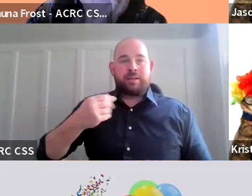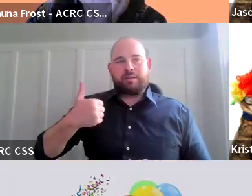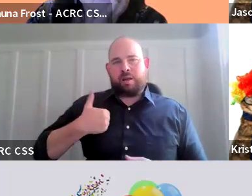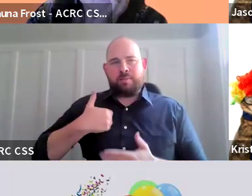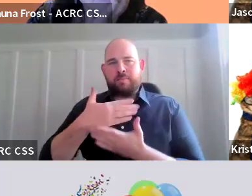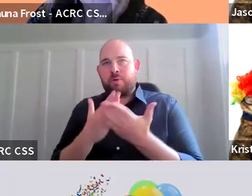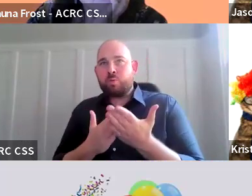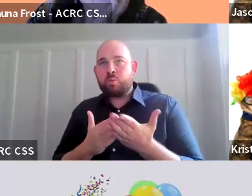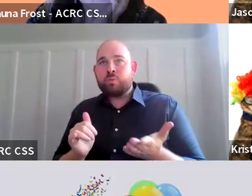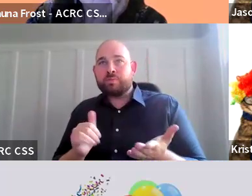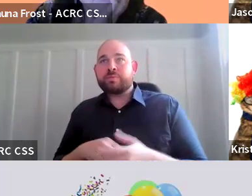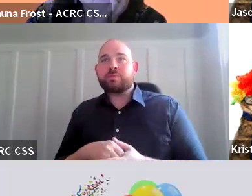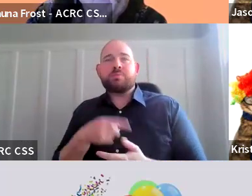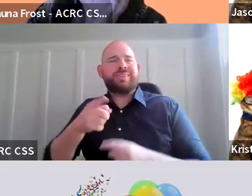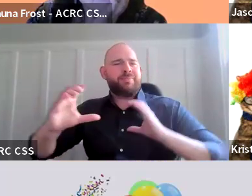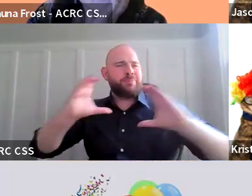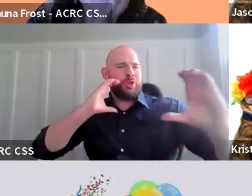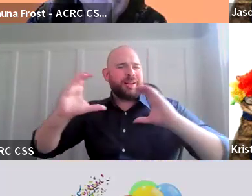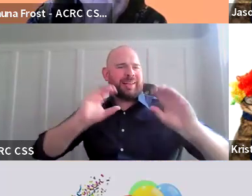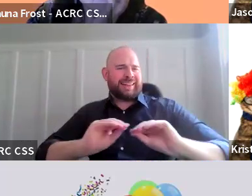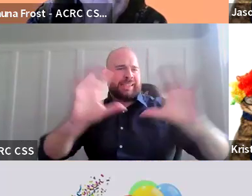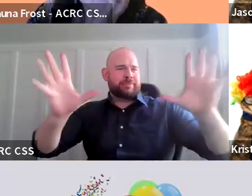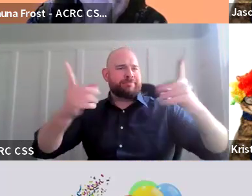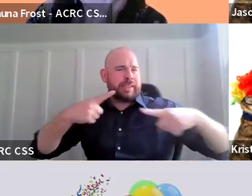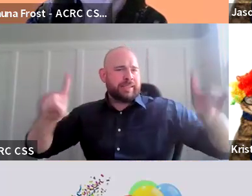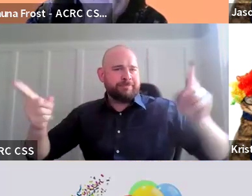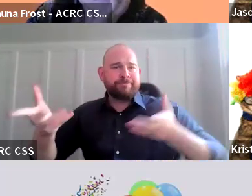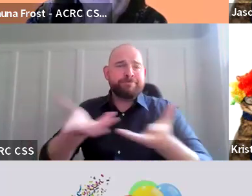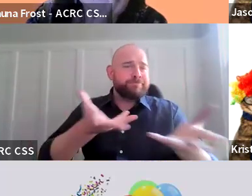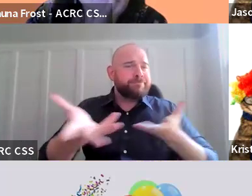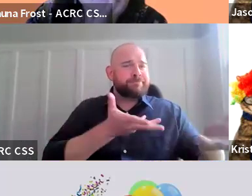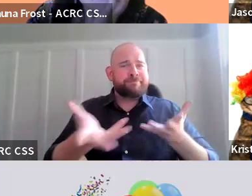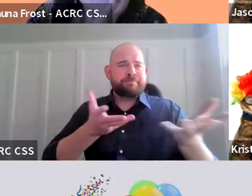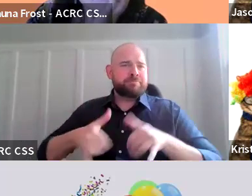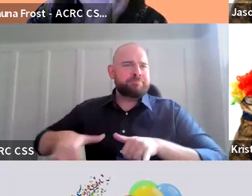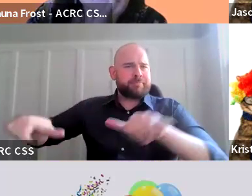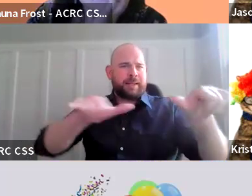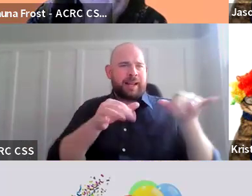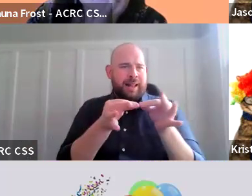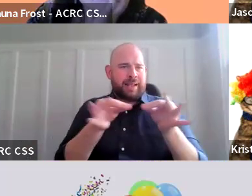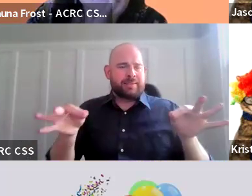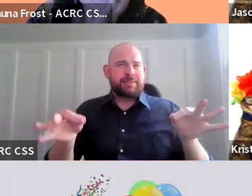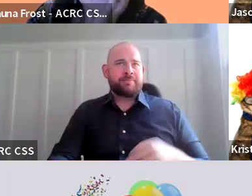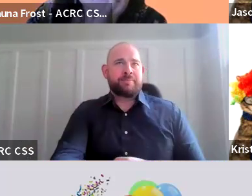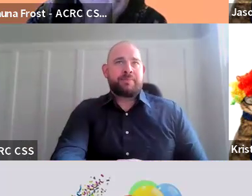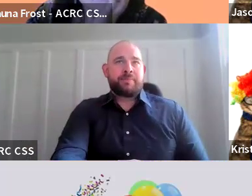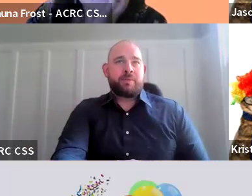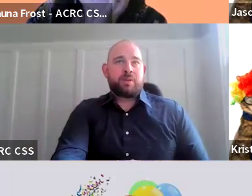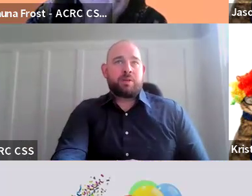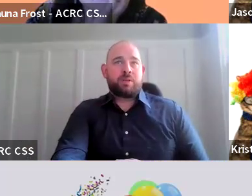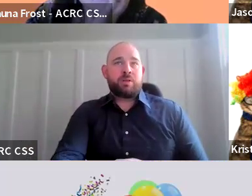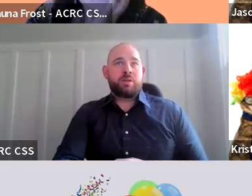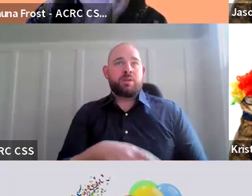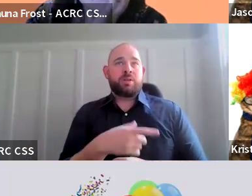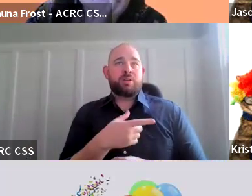and ASL is used broadly across the United States and in parts of Canada. It creates clear, successful communication,